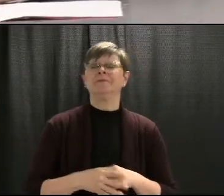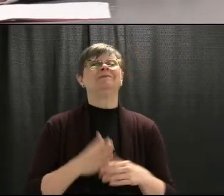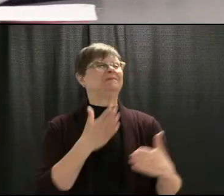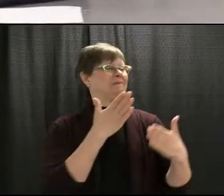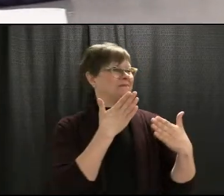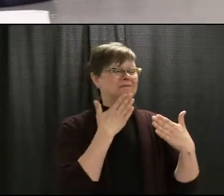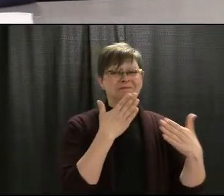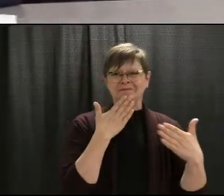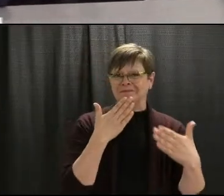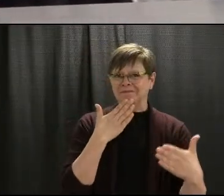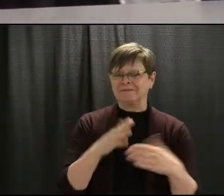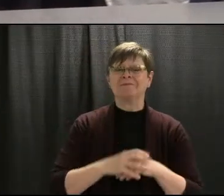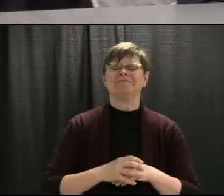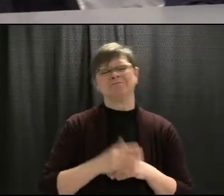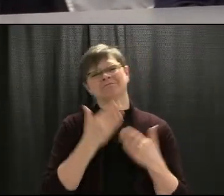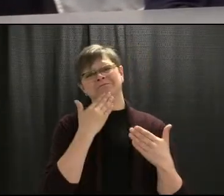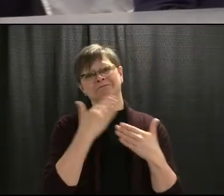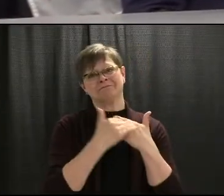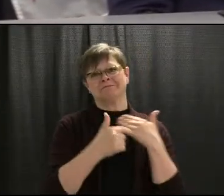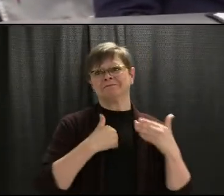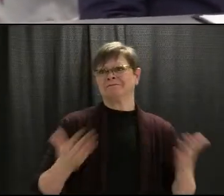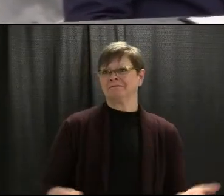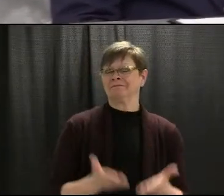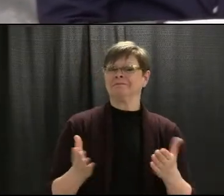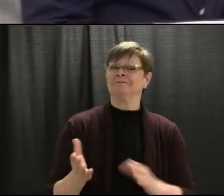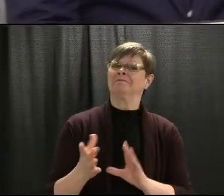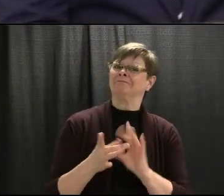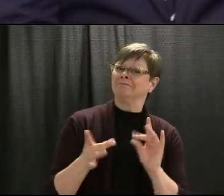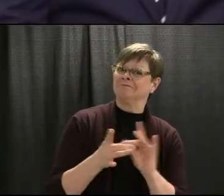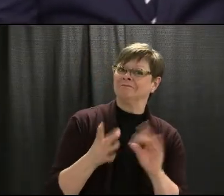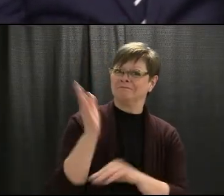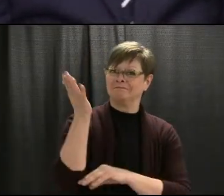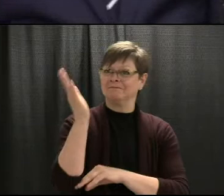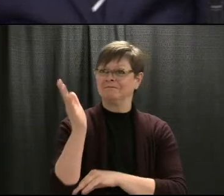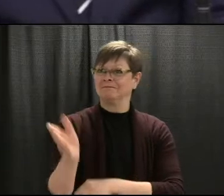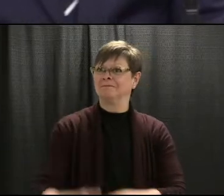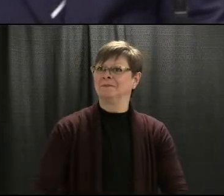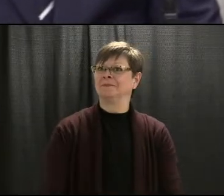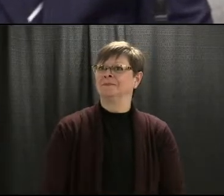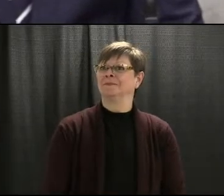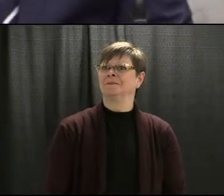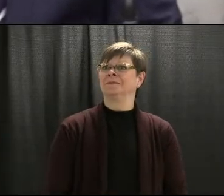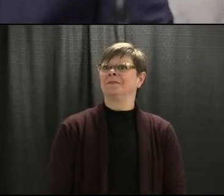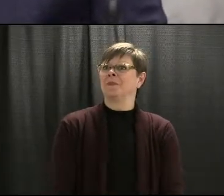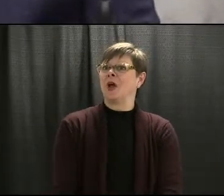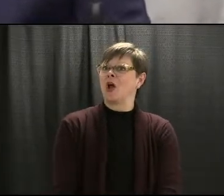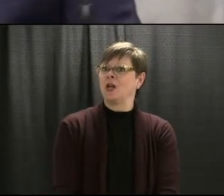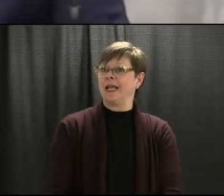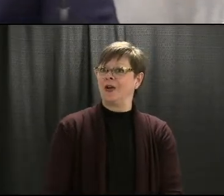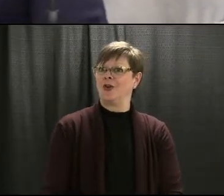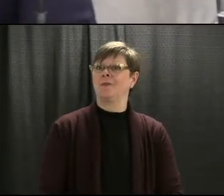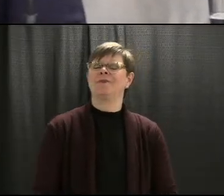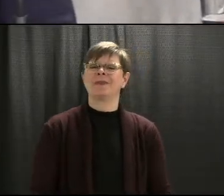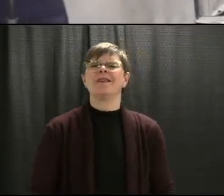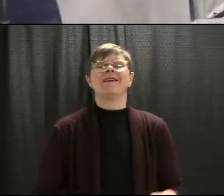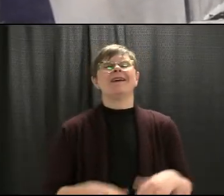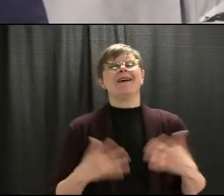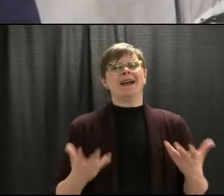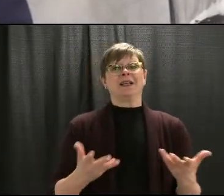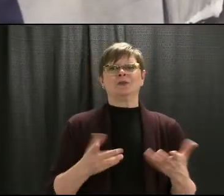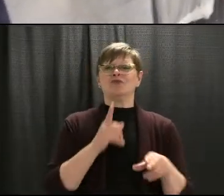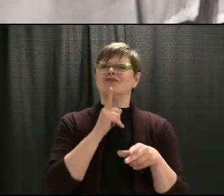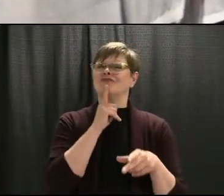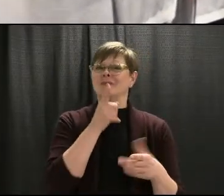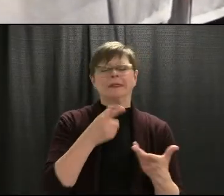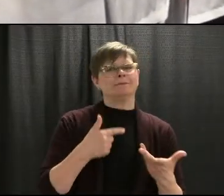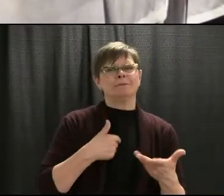speak from the Premier and the Minister of Health and Community Services. I'm just a brief